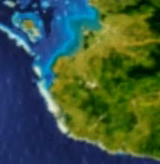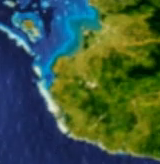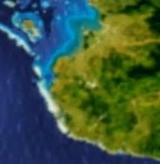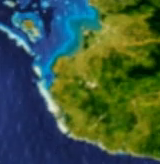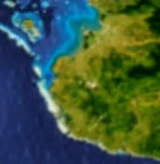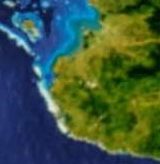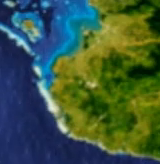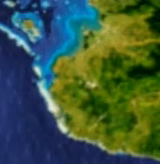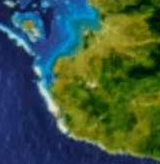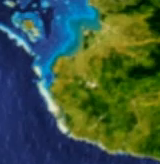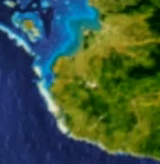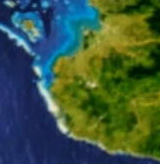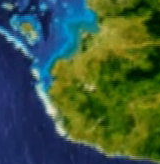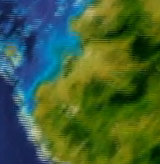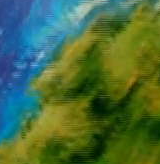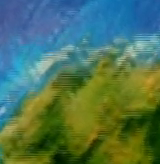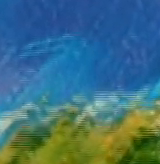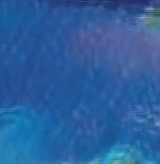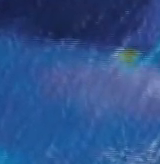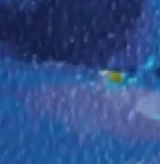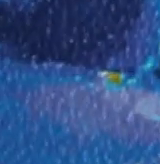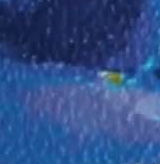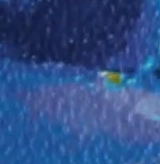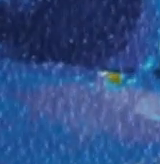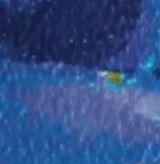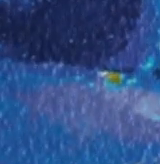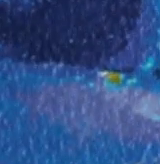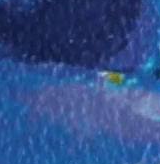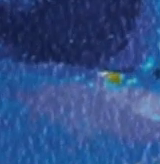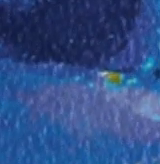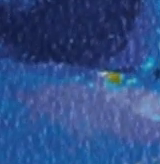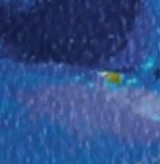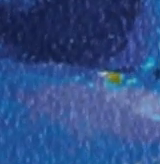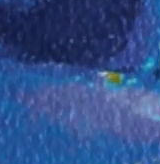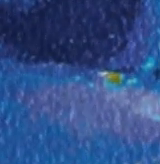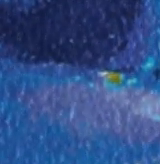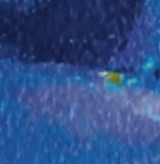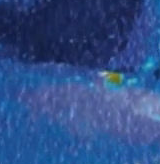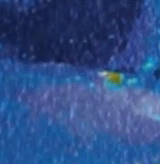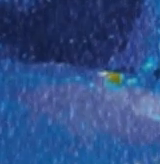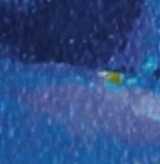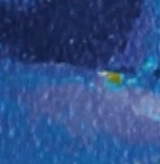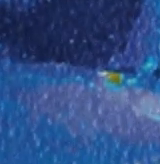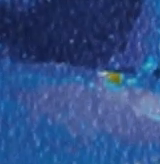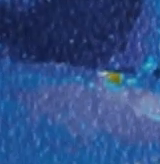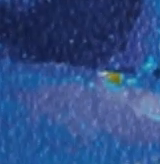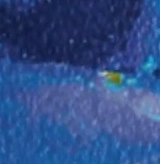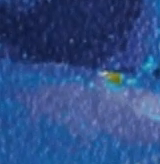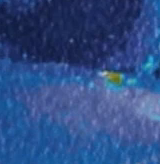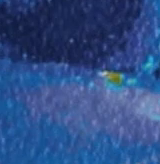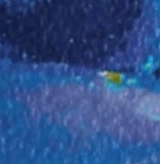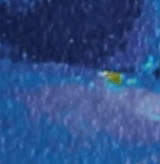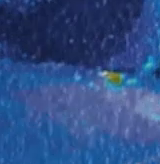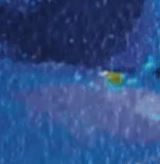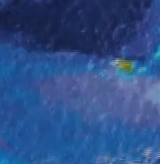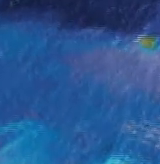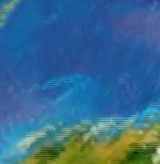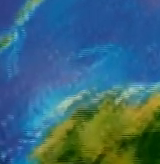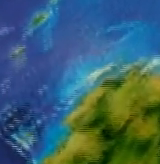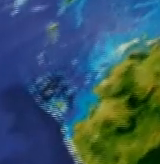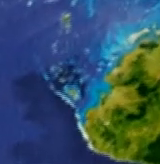turning cloudy with showers this afternoon. Up north, mostly cloudy with a few scattered showers late in the